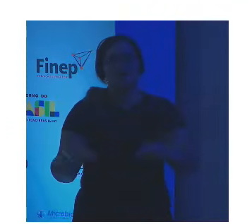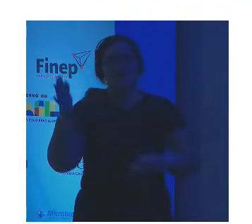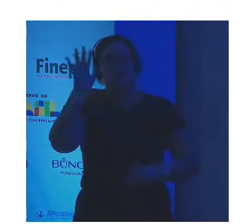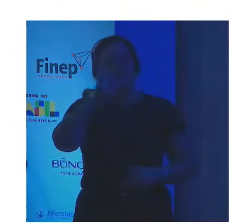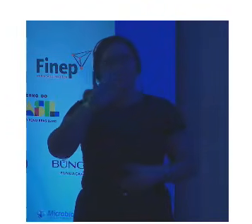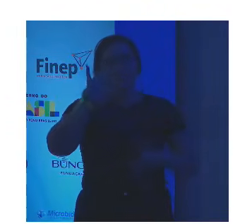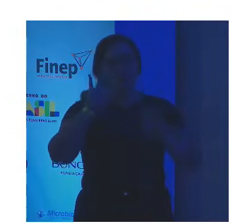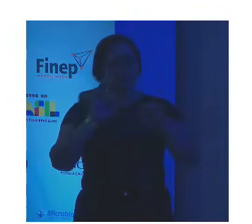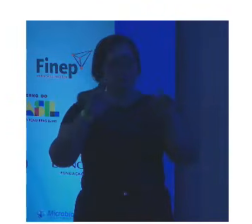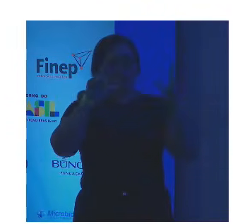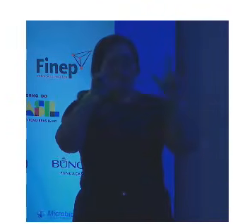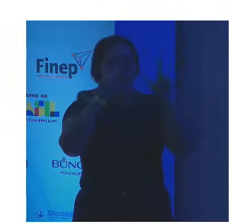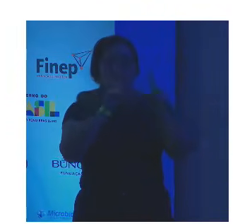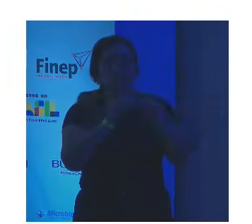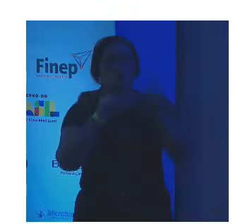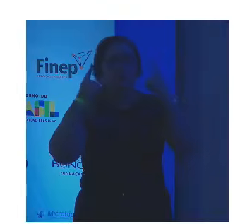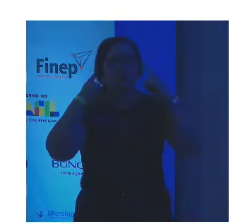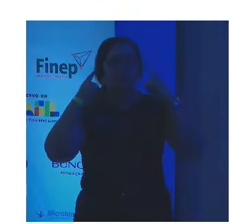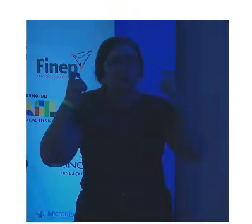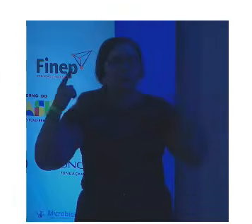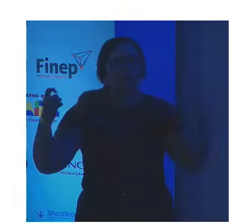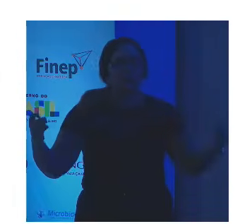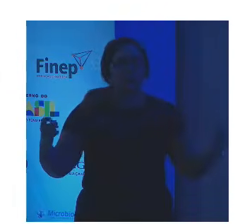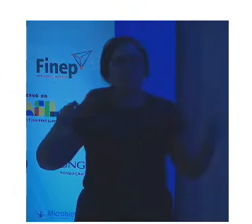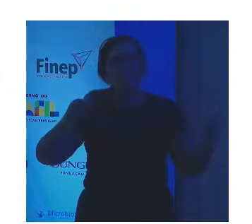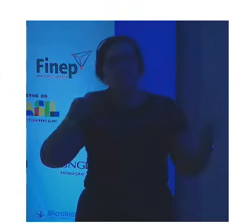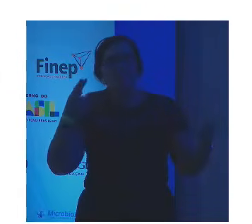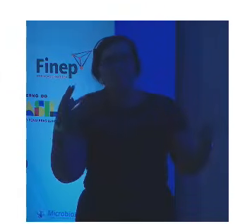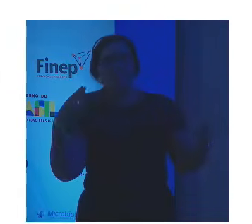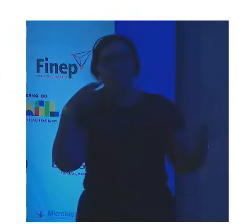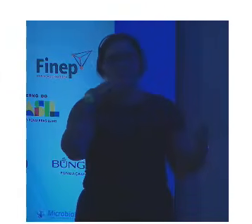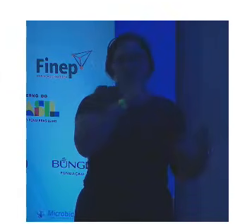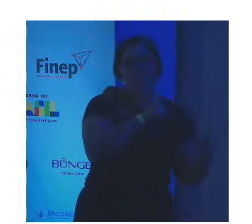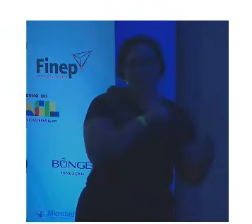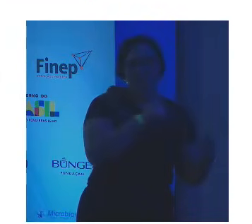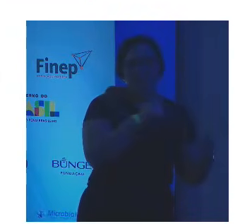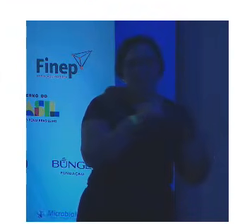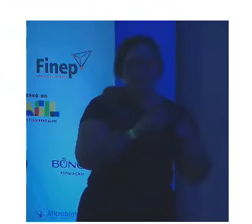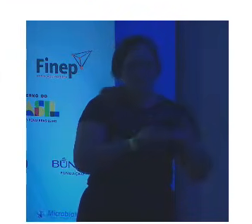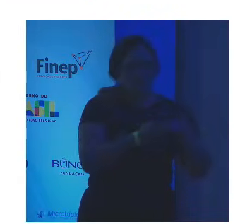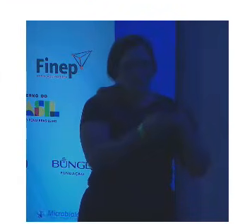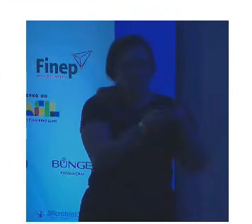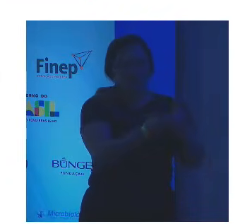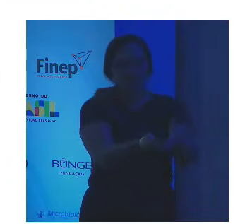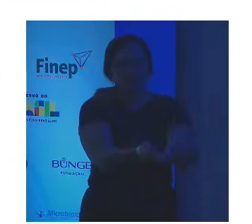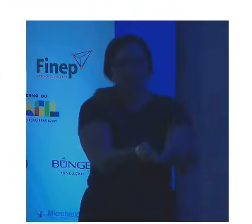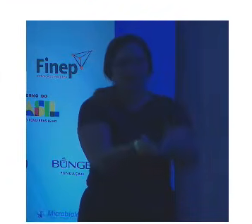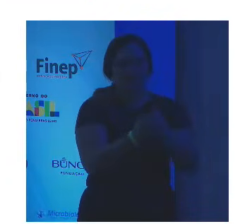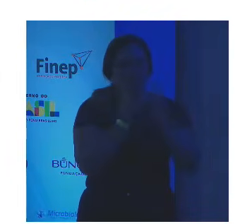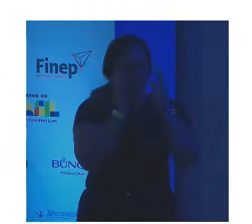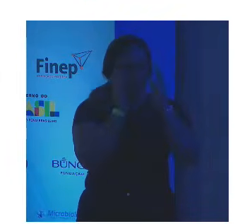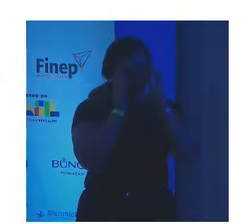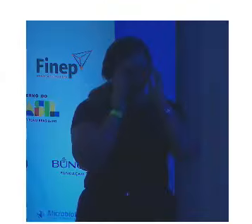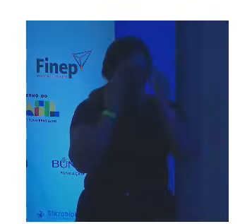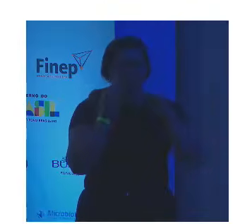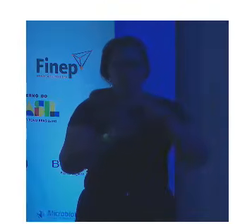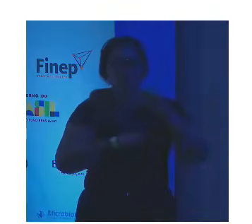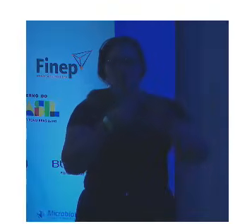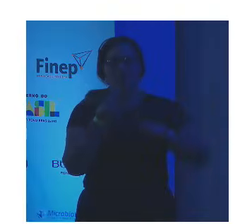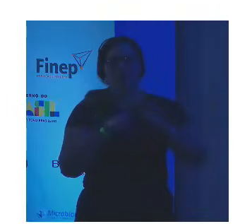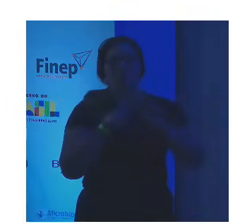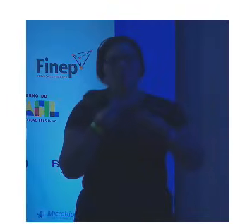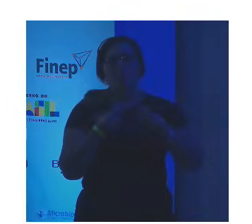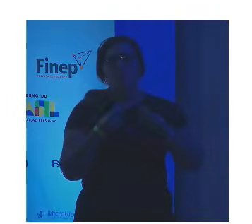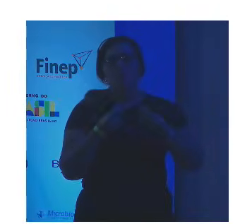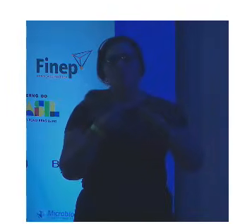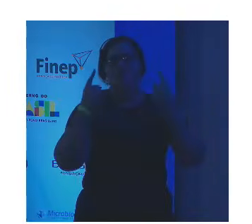of if I reduce the speed of the boat, how much noise, how will the noise be modified? What